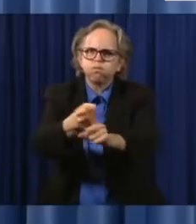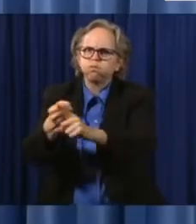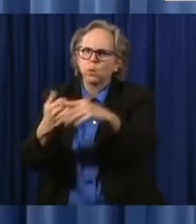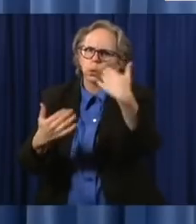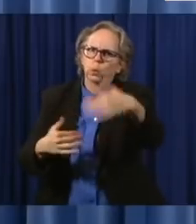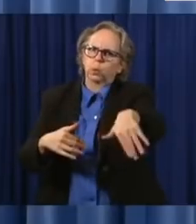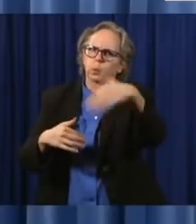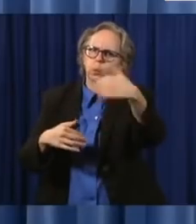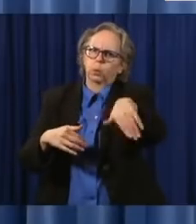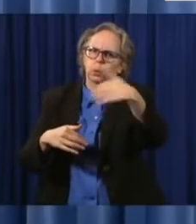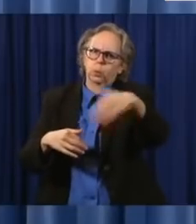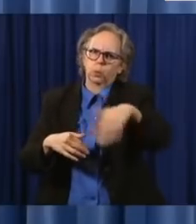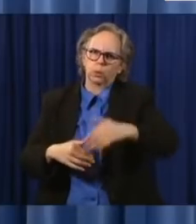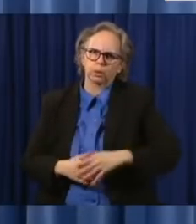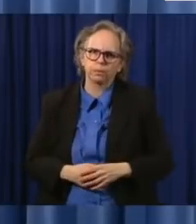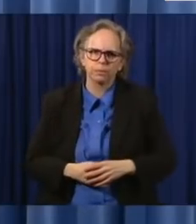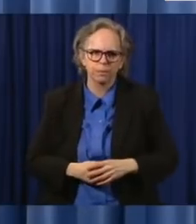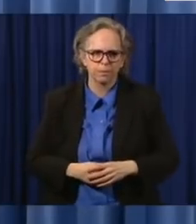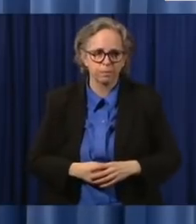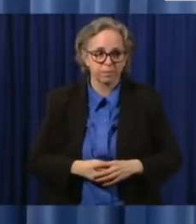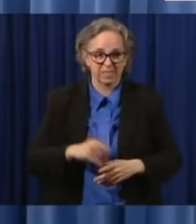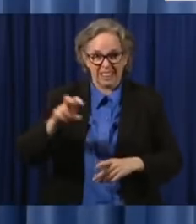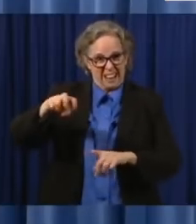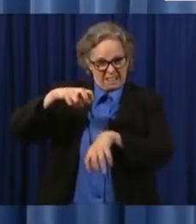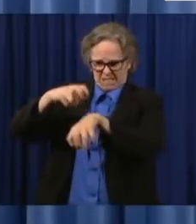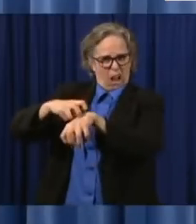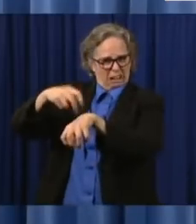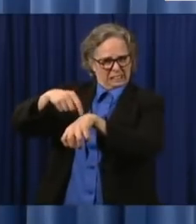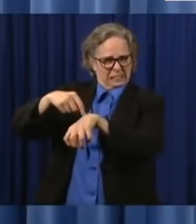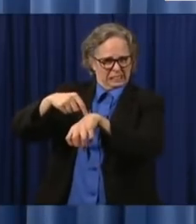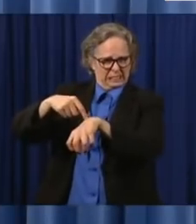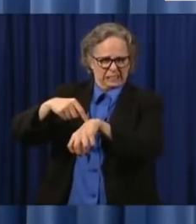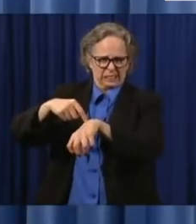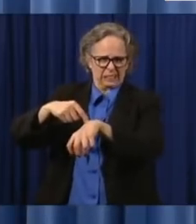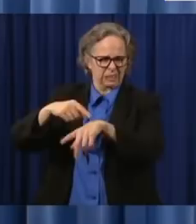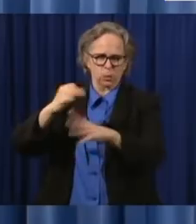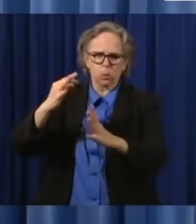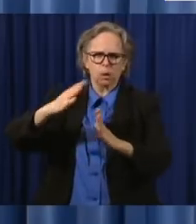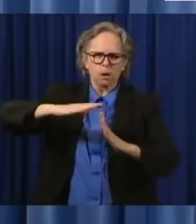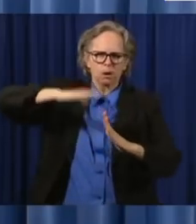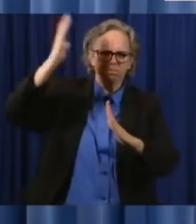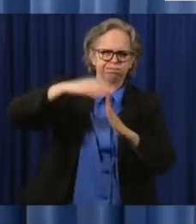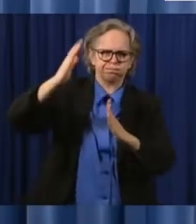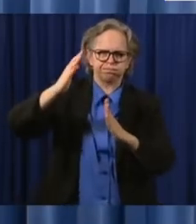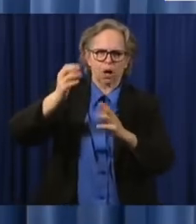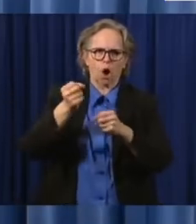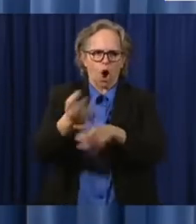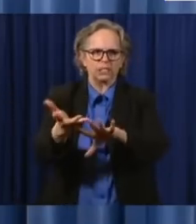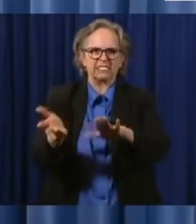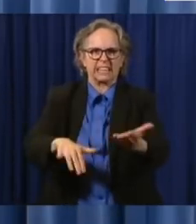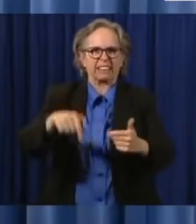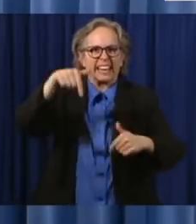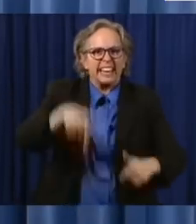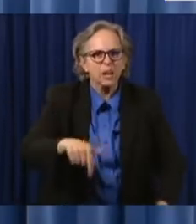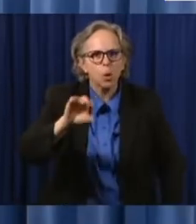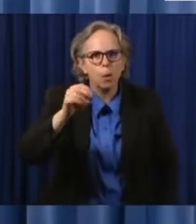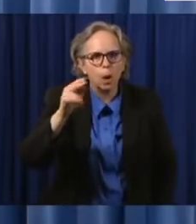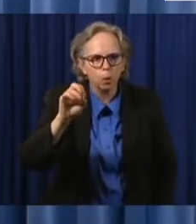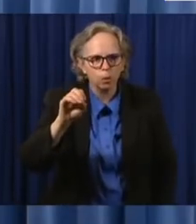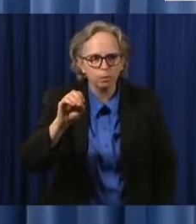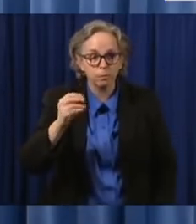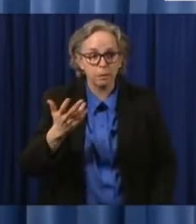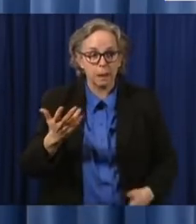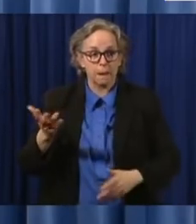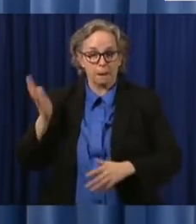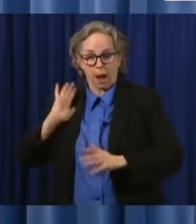The virus, of course, has now become one of the leading causes of death in Ohio. Preliminary research indicates that as